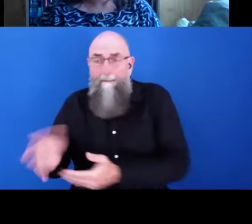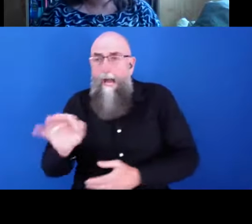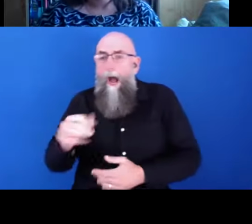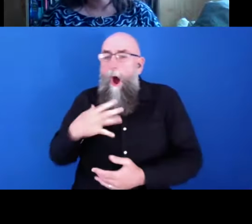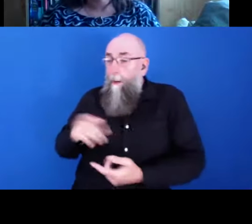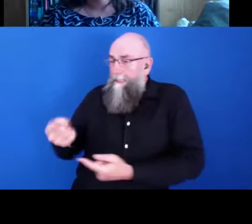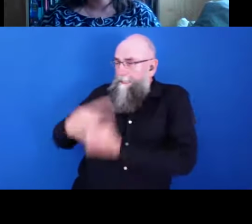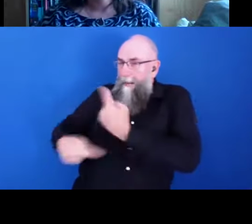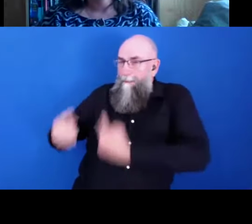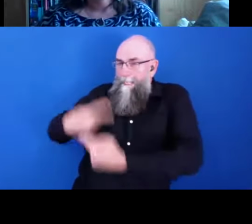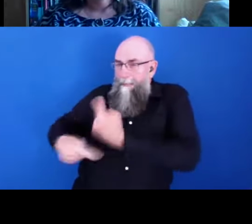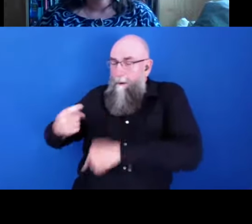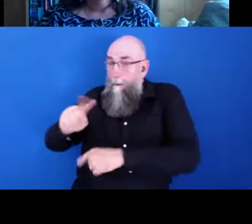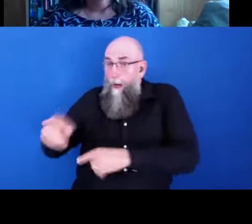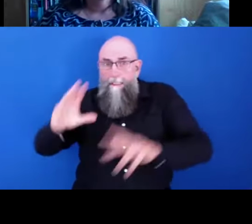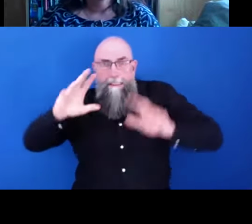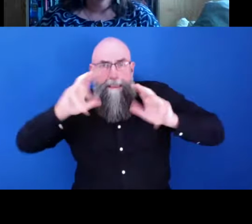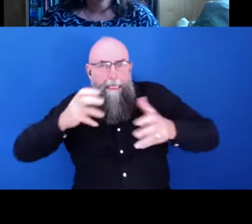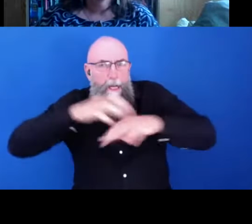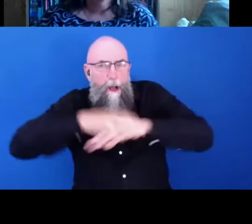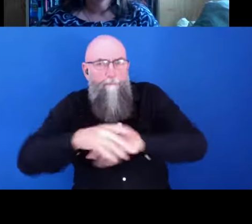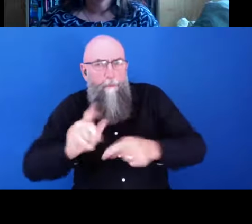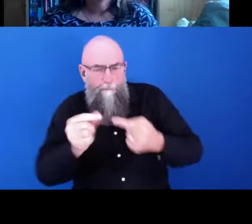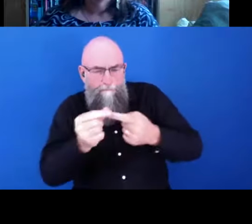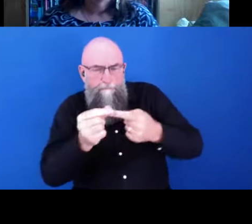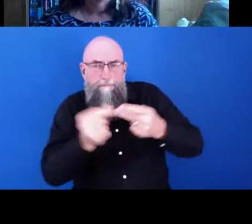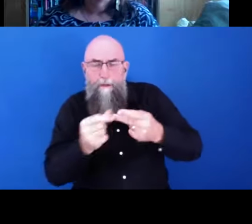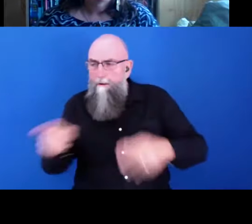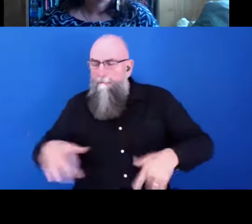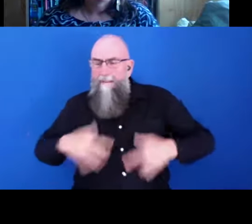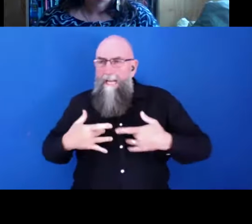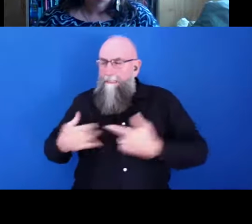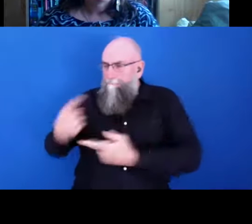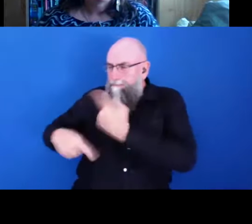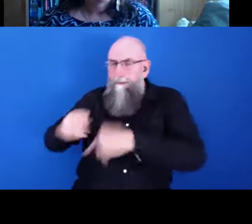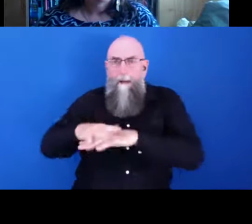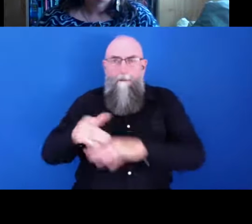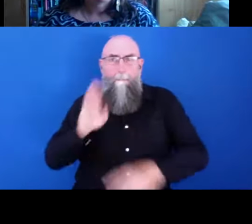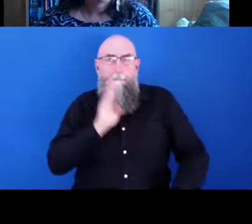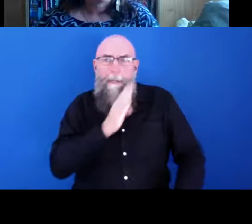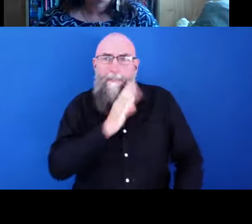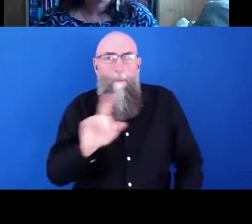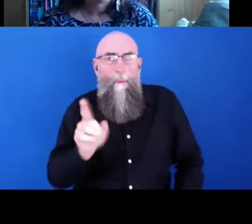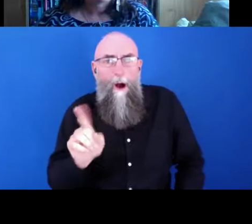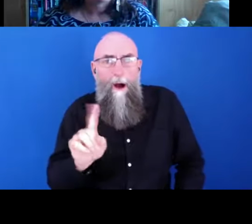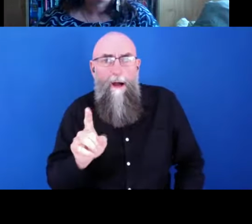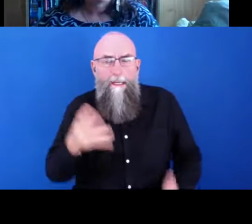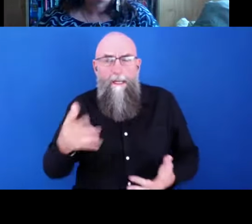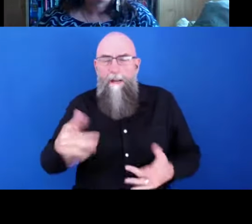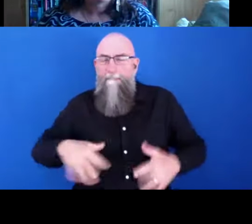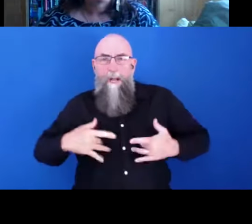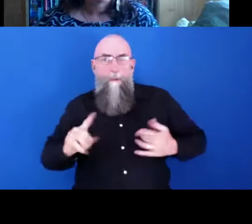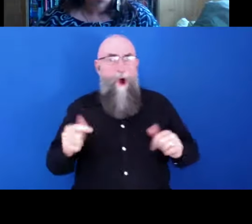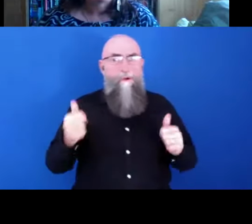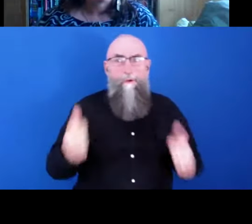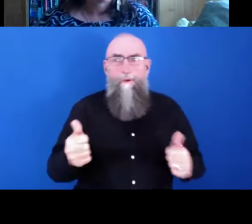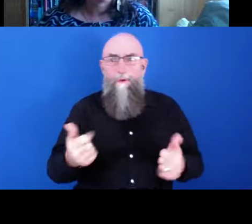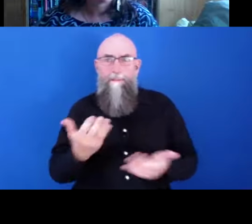are and what you're interested in and what, what you feel like is missing and what you, yeah, what feels juicy and amazing.